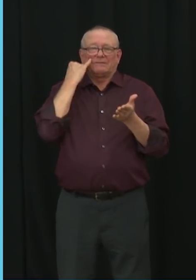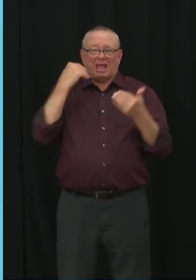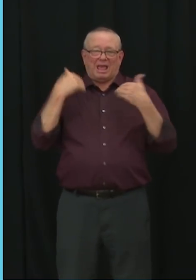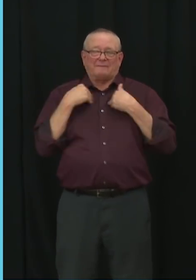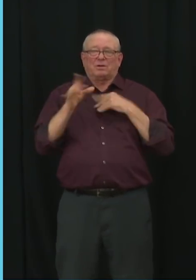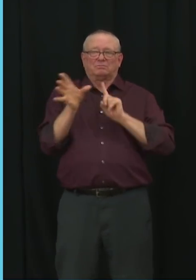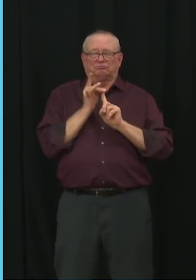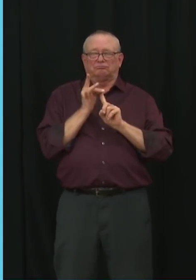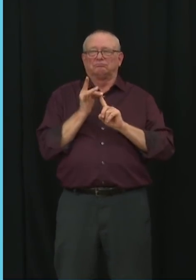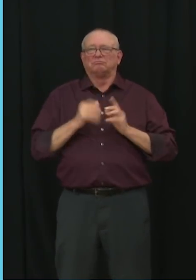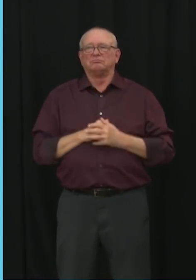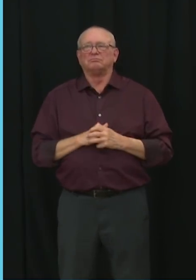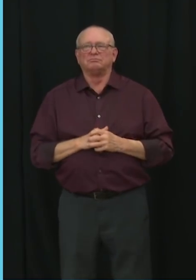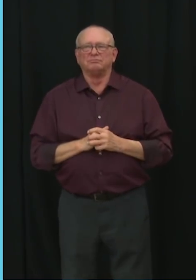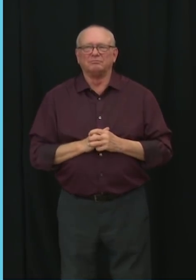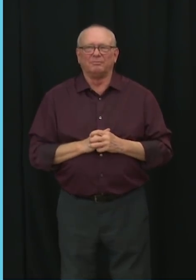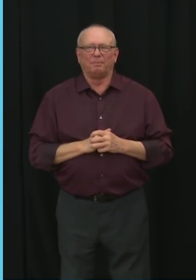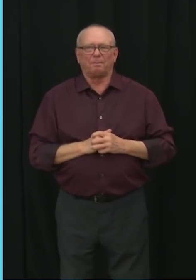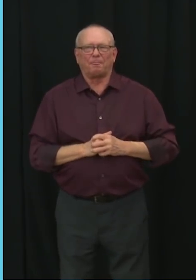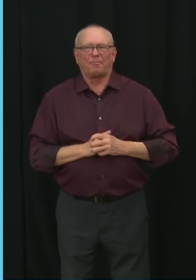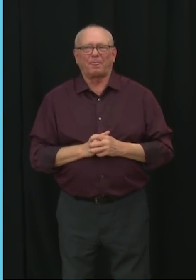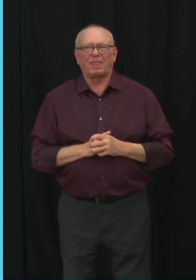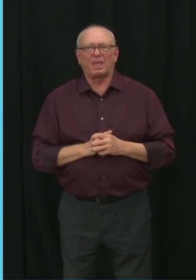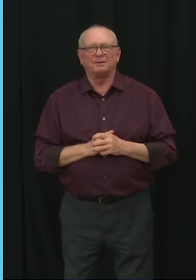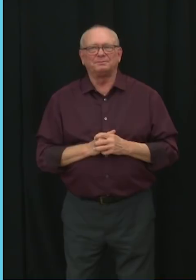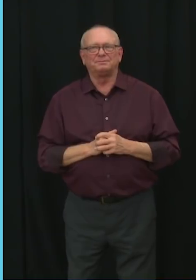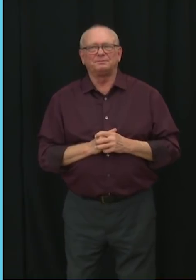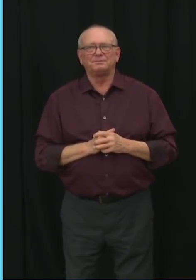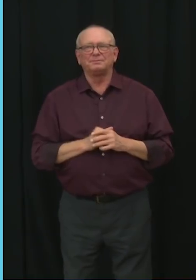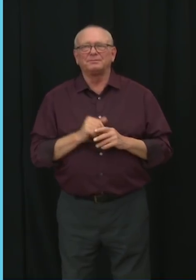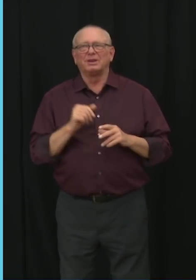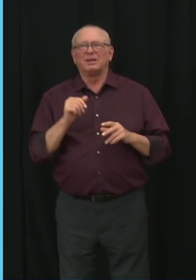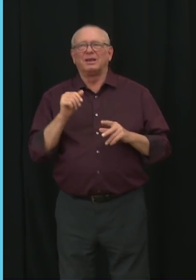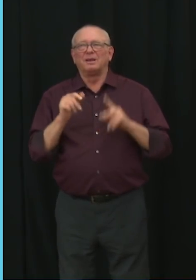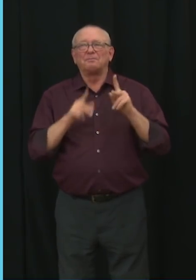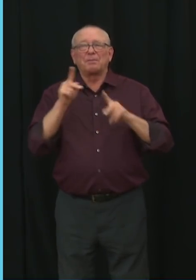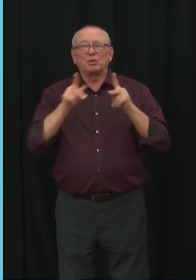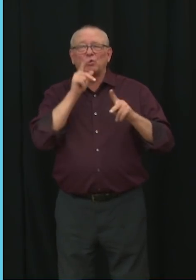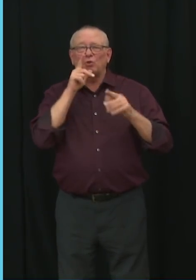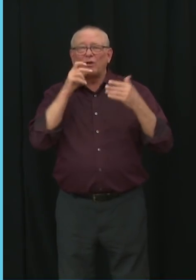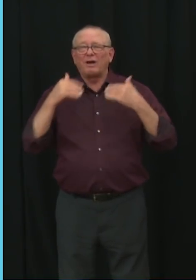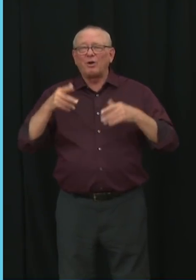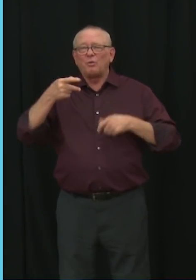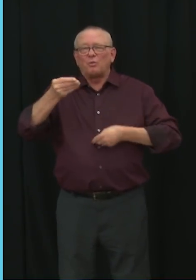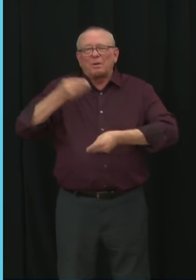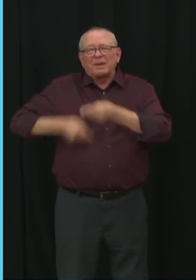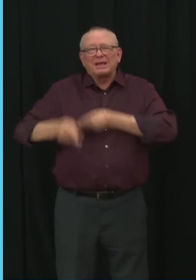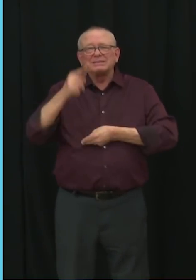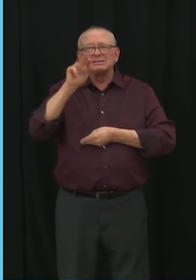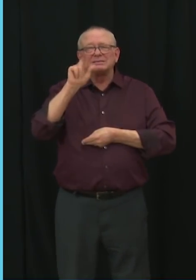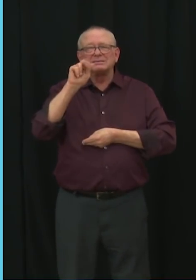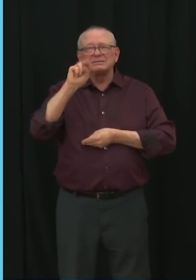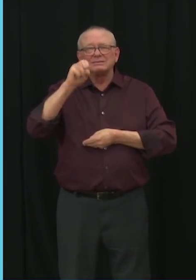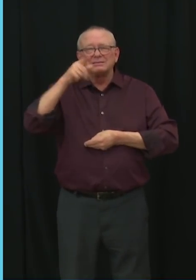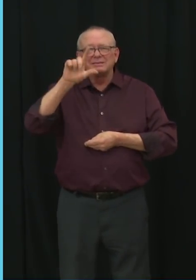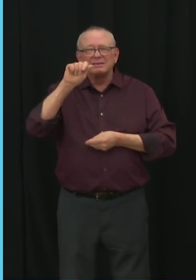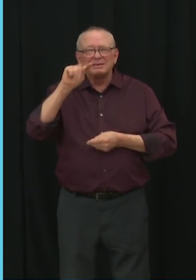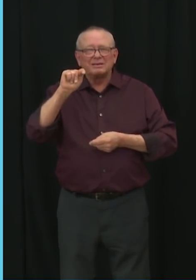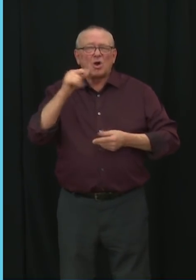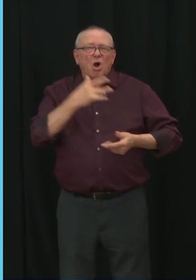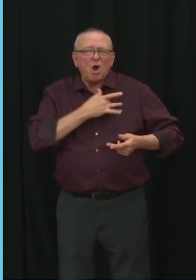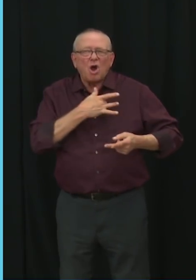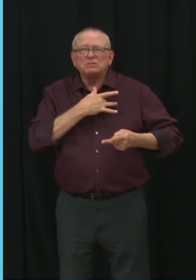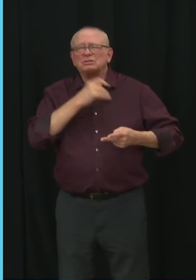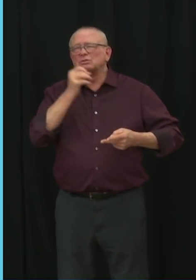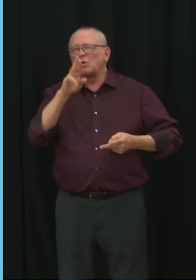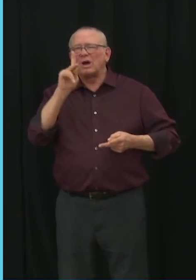transplant or being on active cancer treatment, is also eligible for early treatment, even if they have received all doses of vaccine.